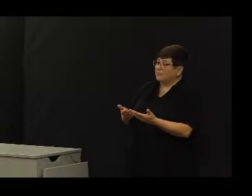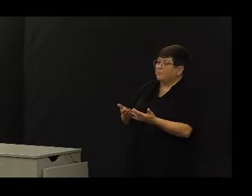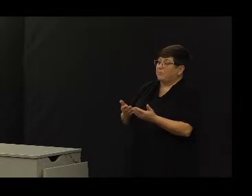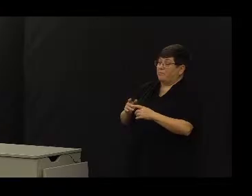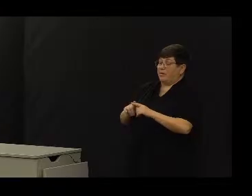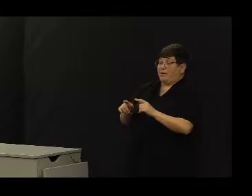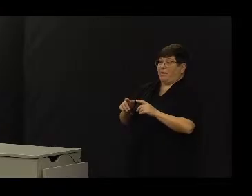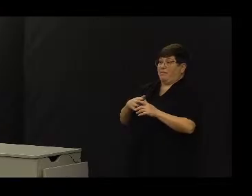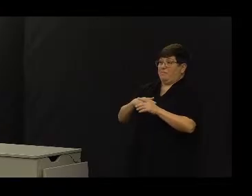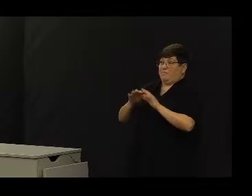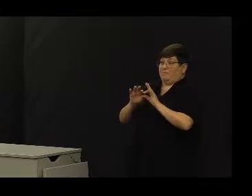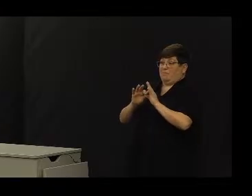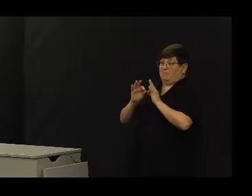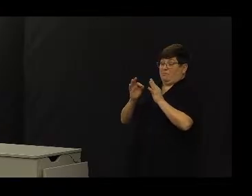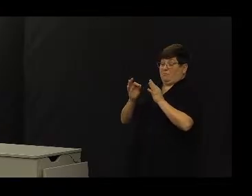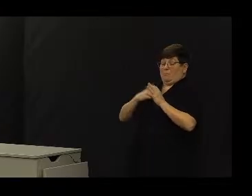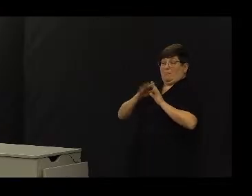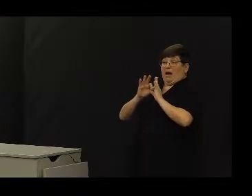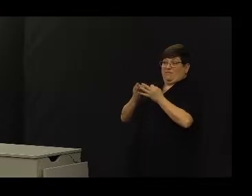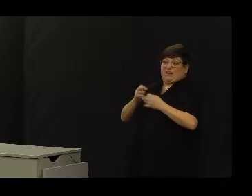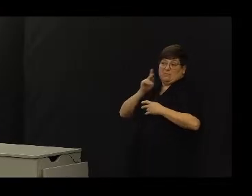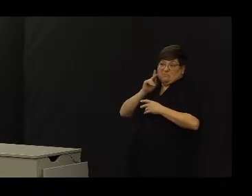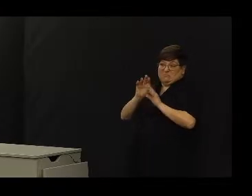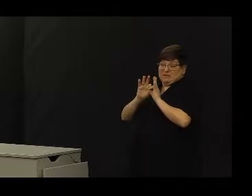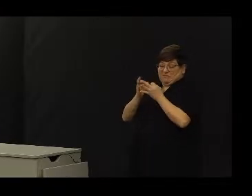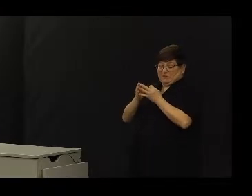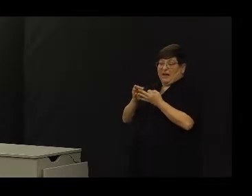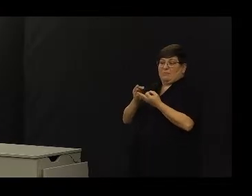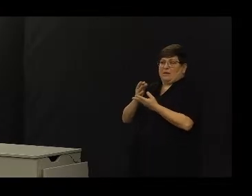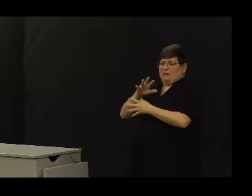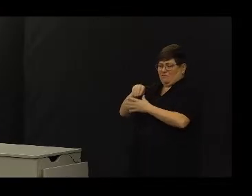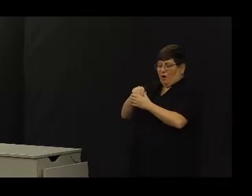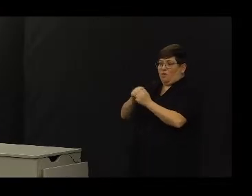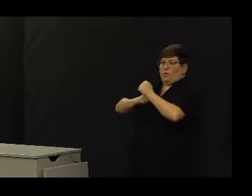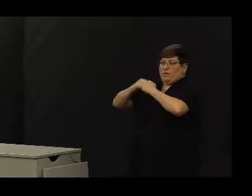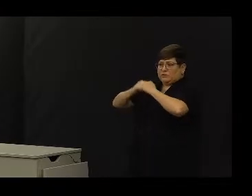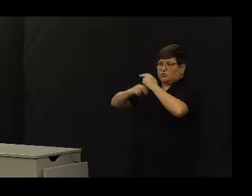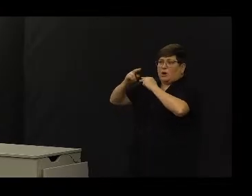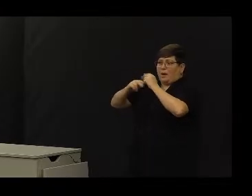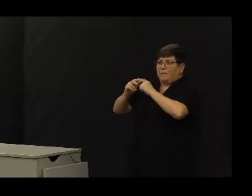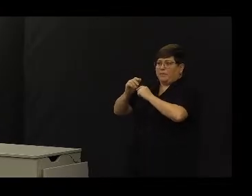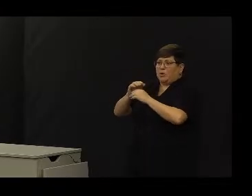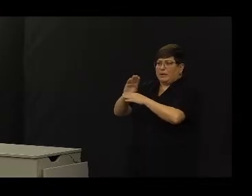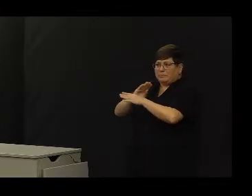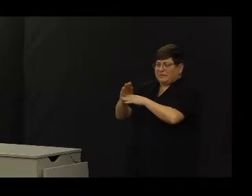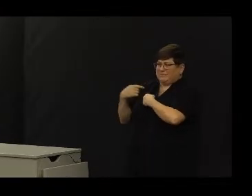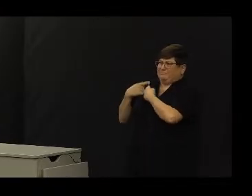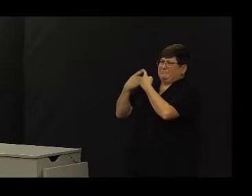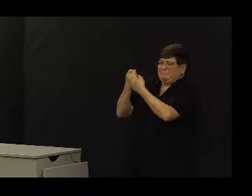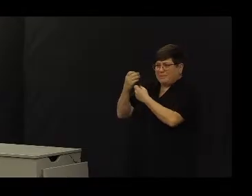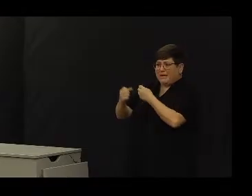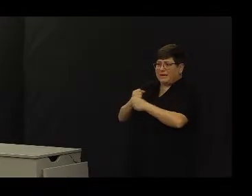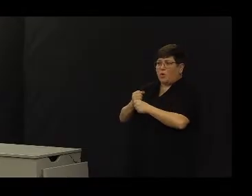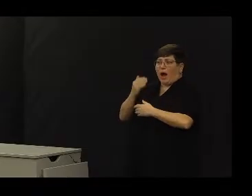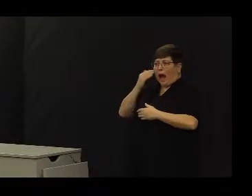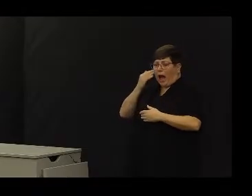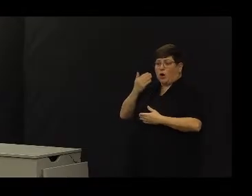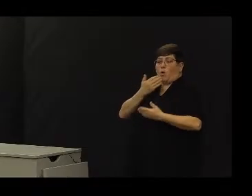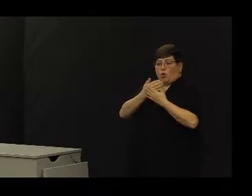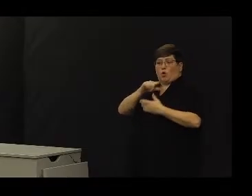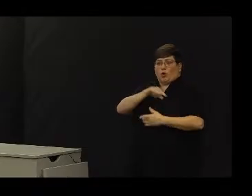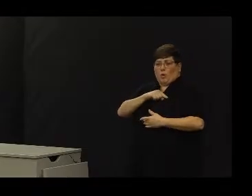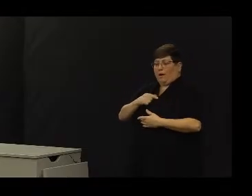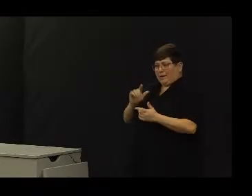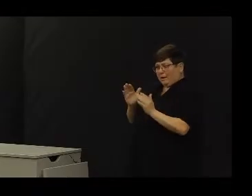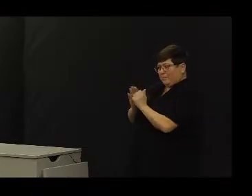but my family has been in the construction trade for a number of years, and I know what good quality looks